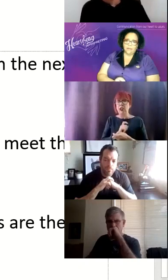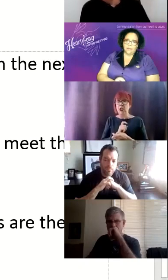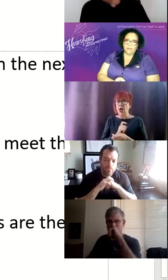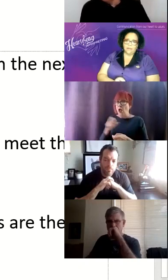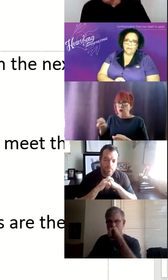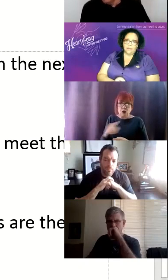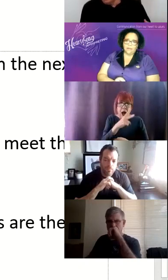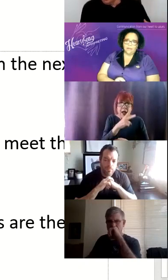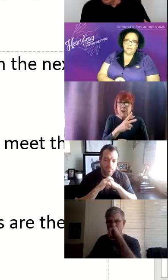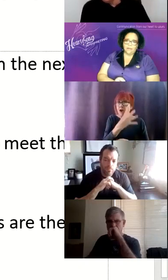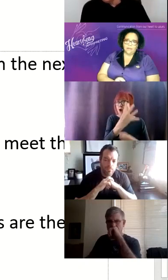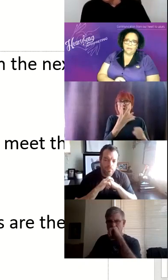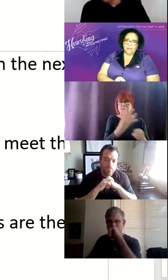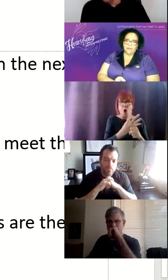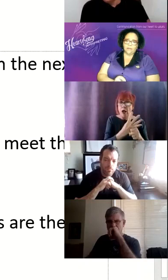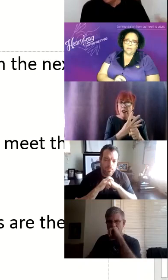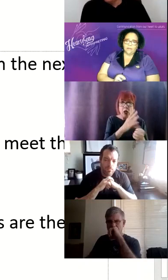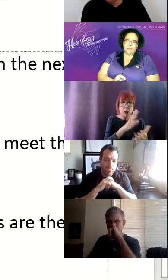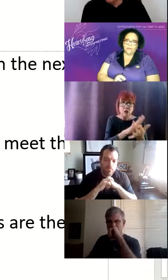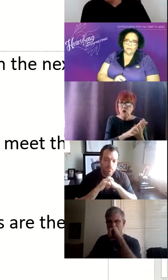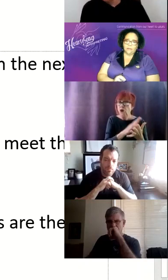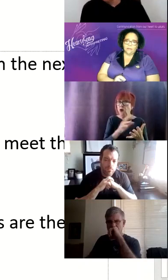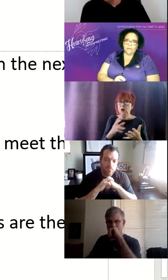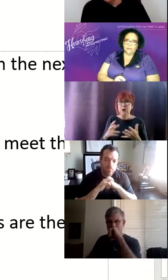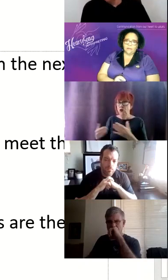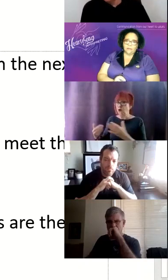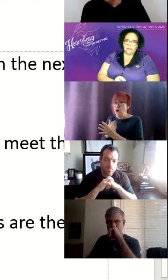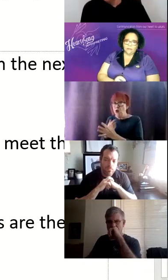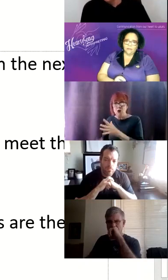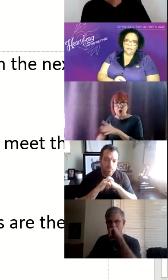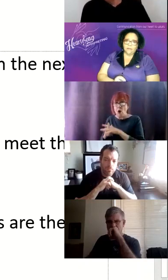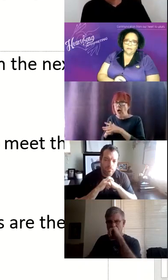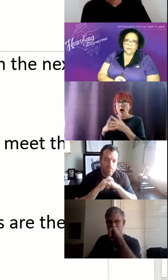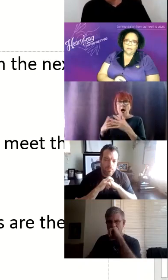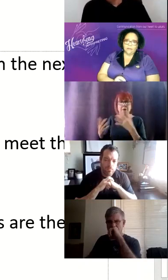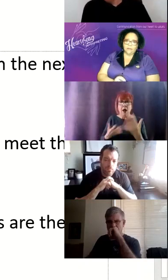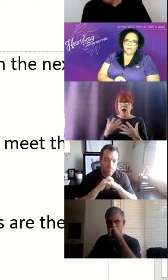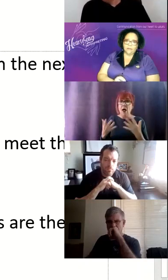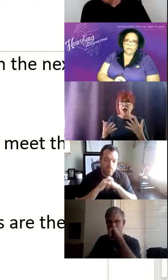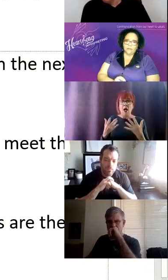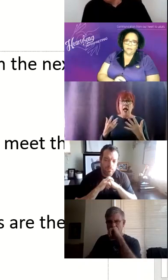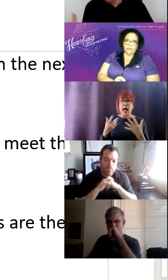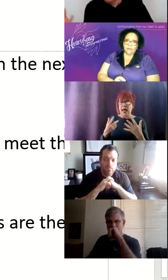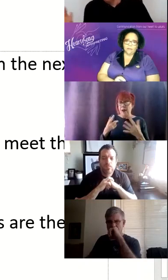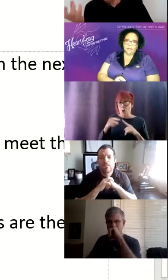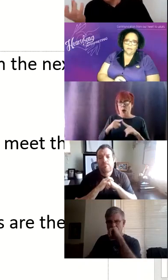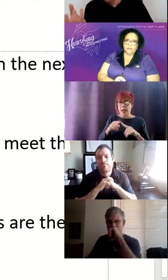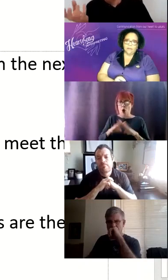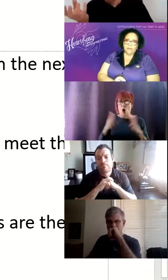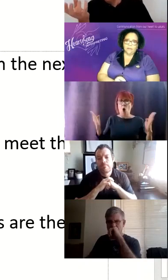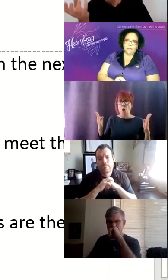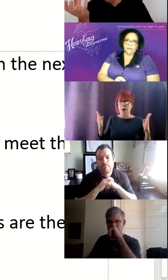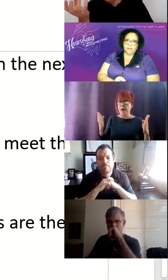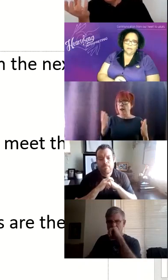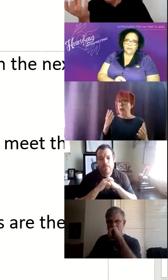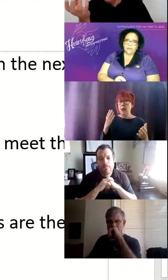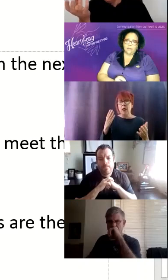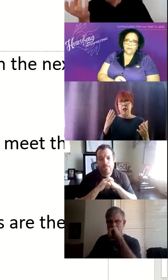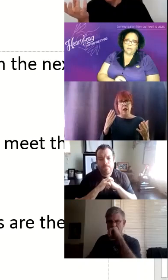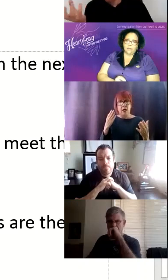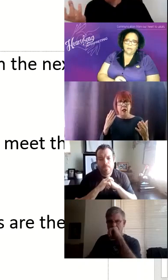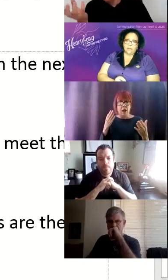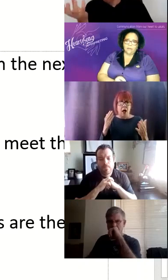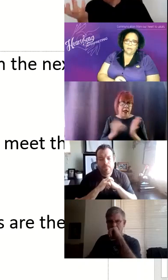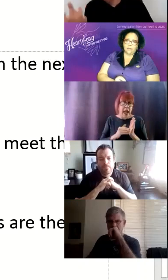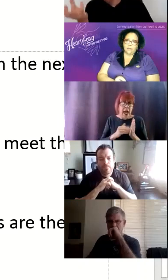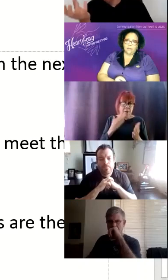going to miss in our traditional coming back to the school is we're not going to, probably not going to have the same,